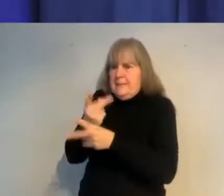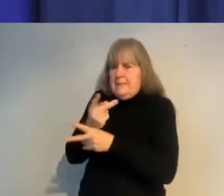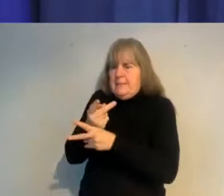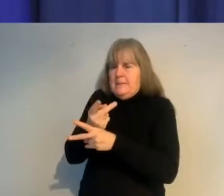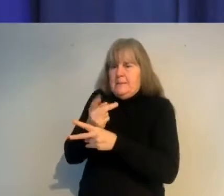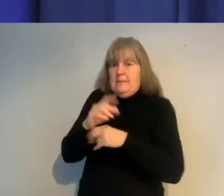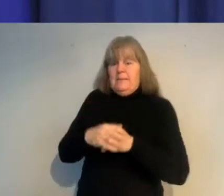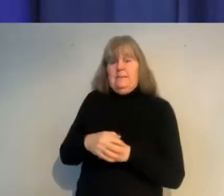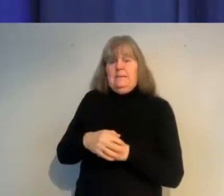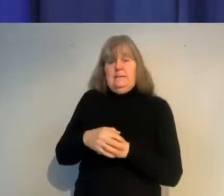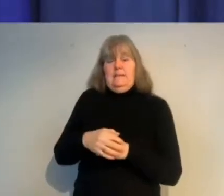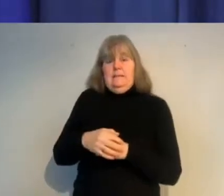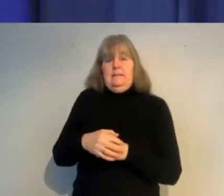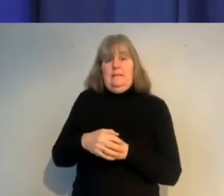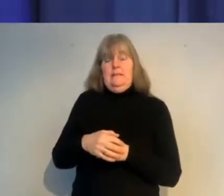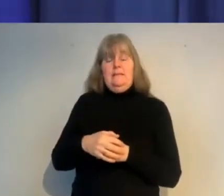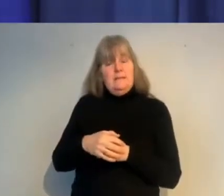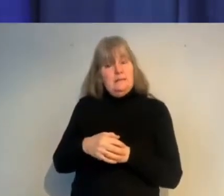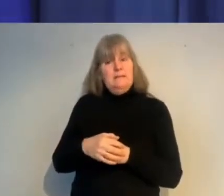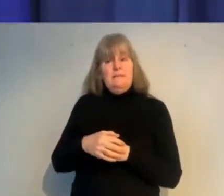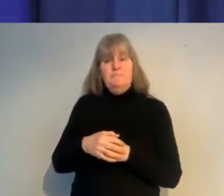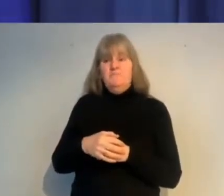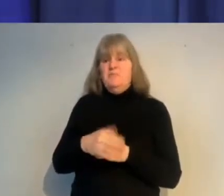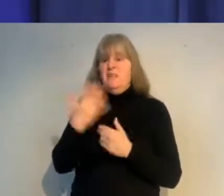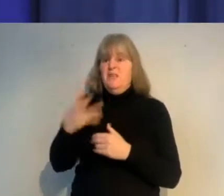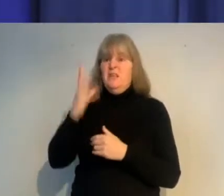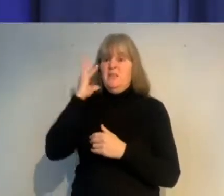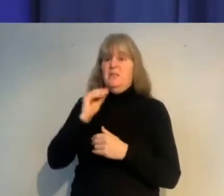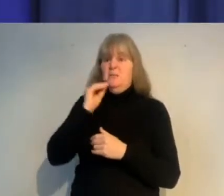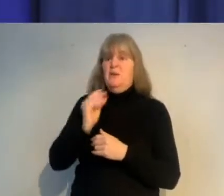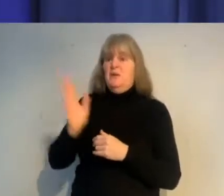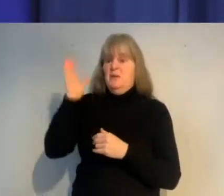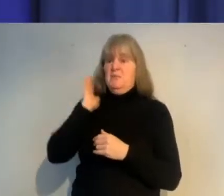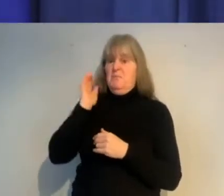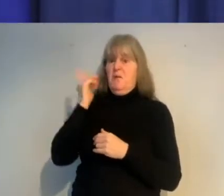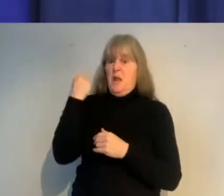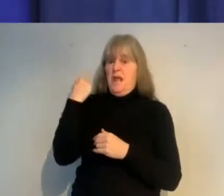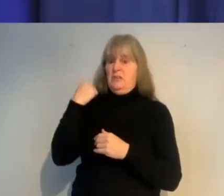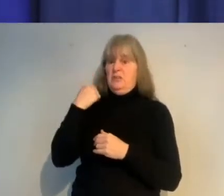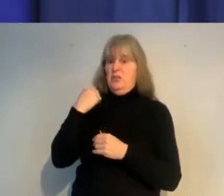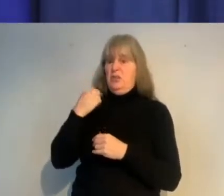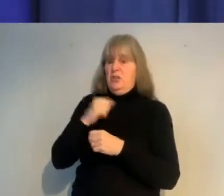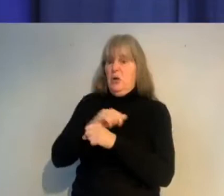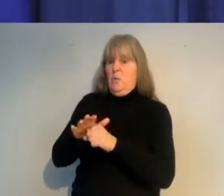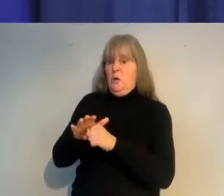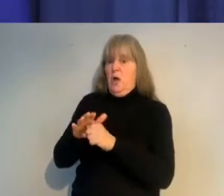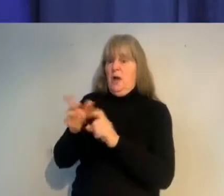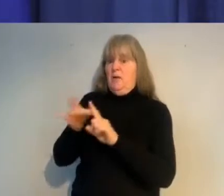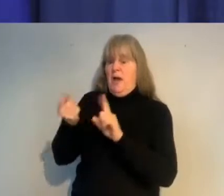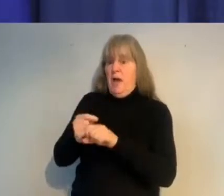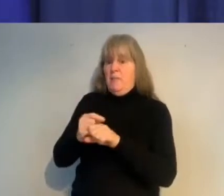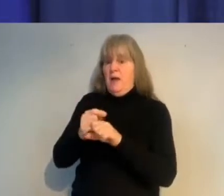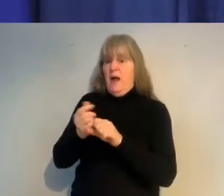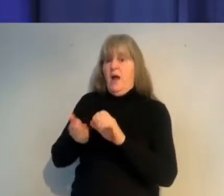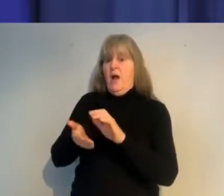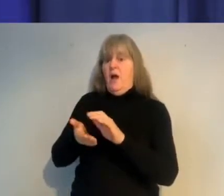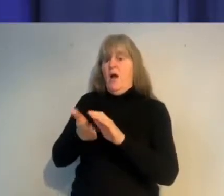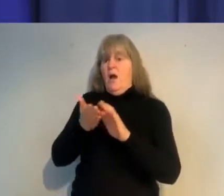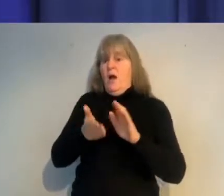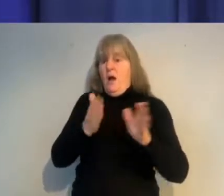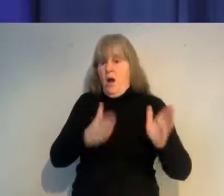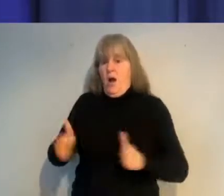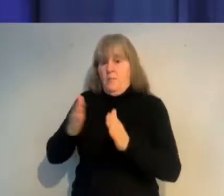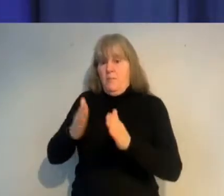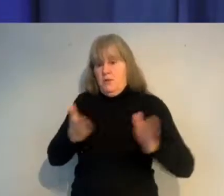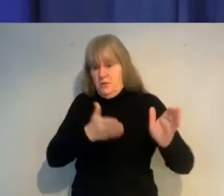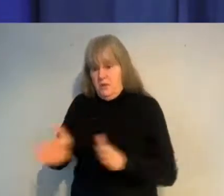year that the pandemic hit us in, and we've learned a lot over the years. All schools have operational plans in place to